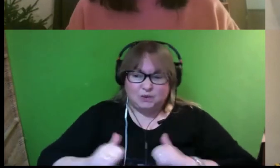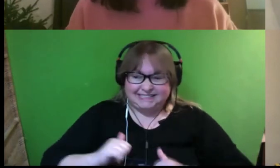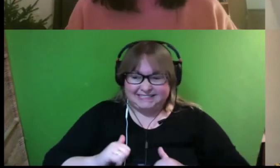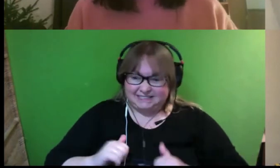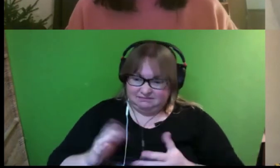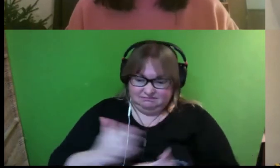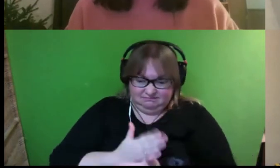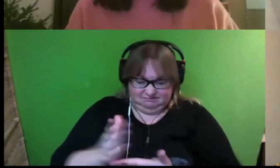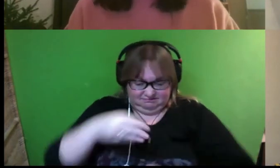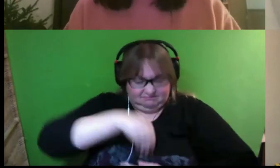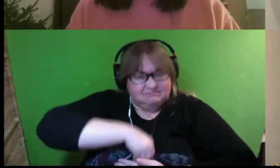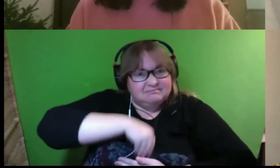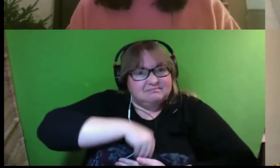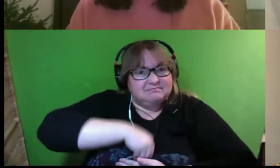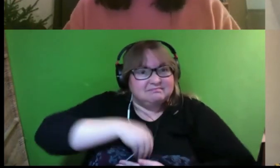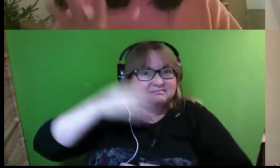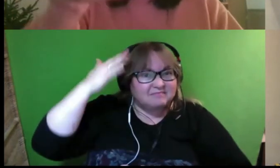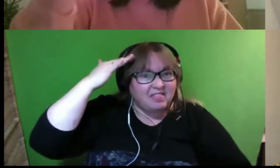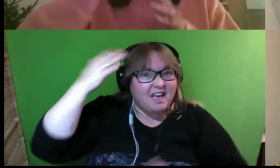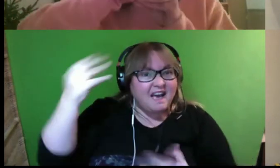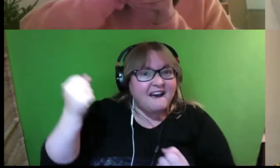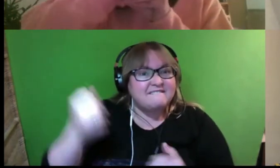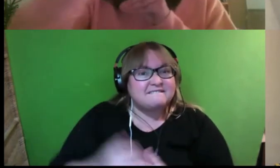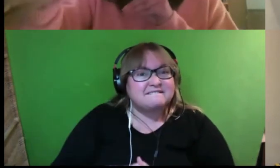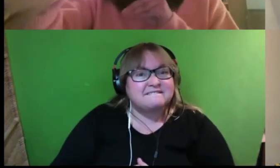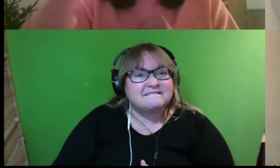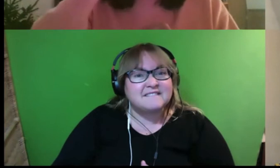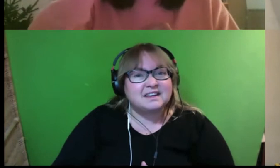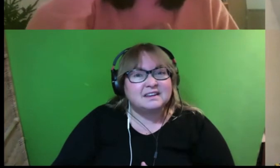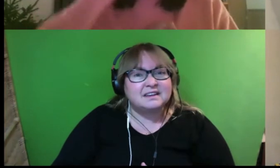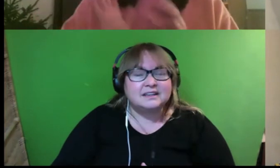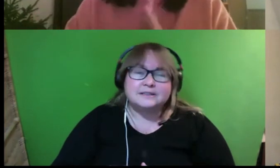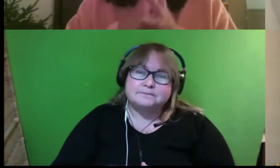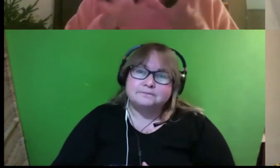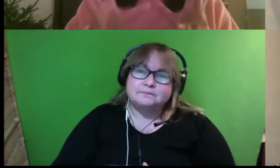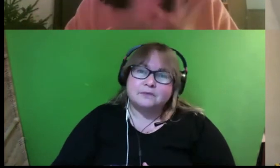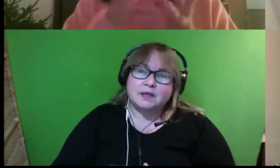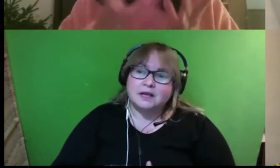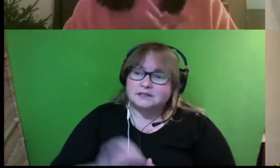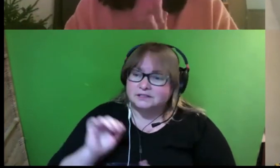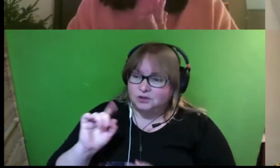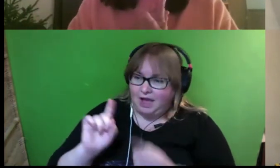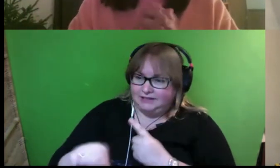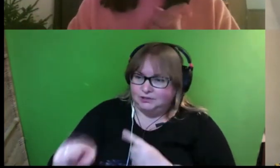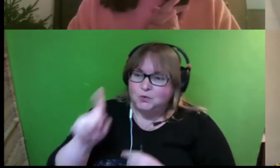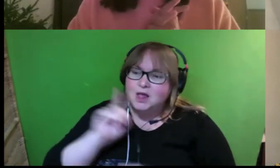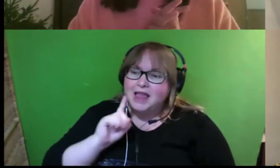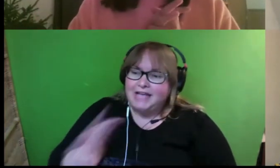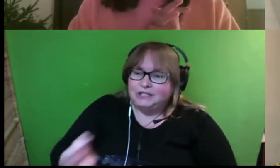And I can see it with this. And to specifically answer to Luminara, and then I'll let you respond,